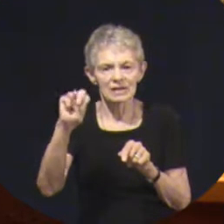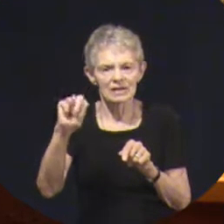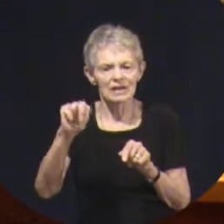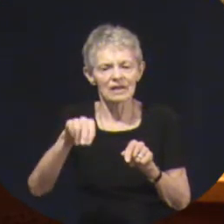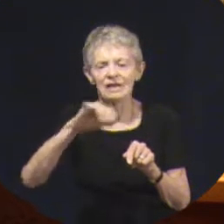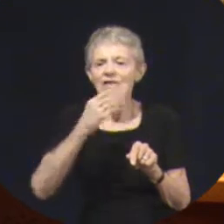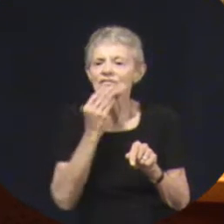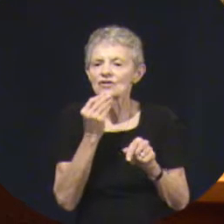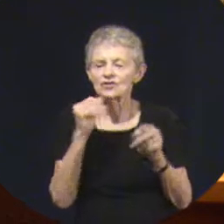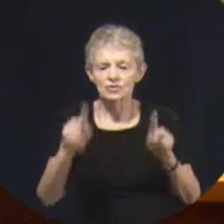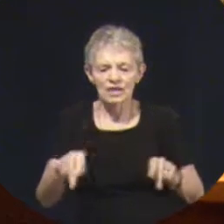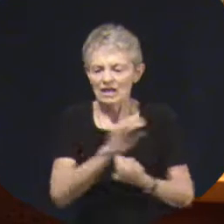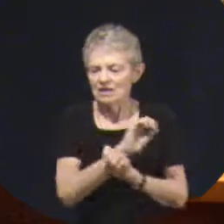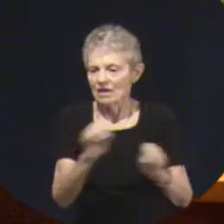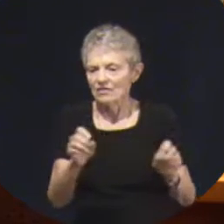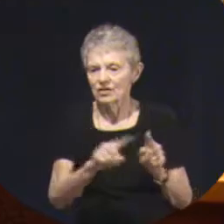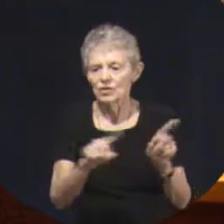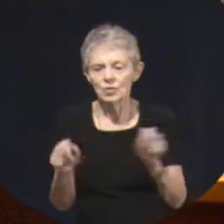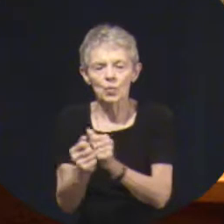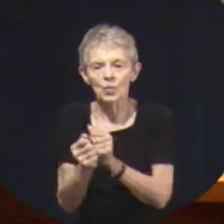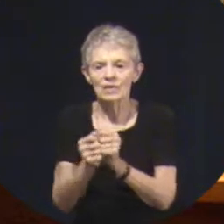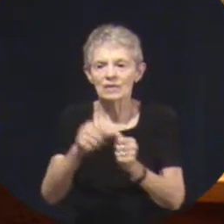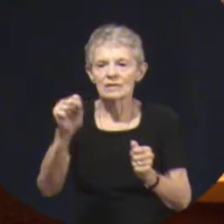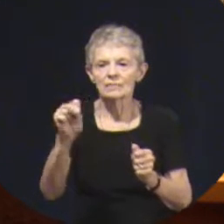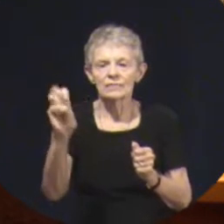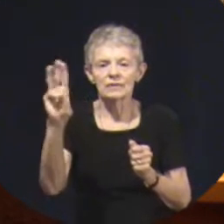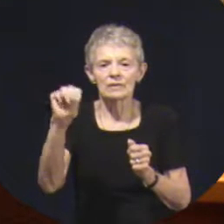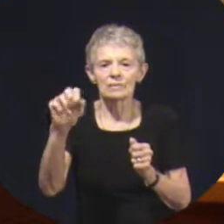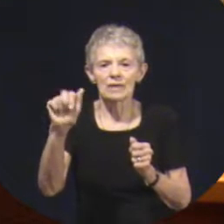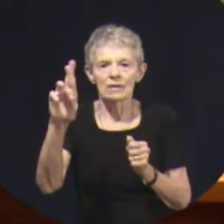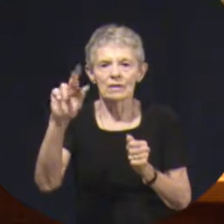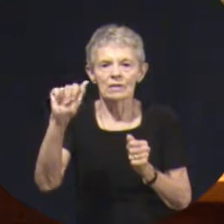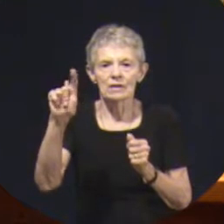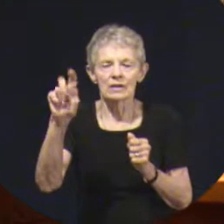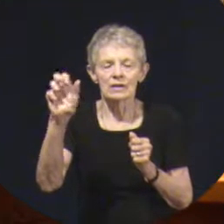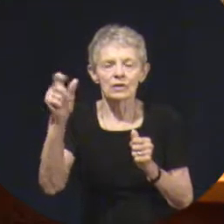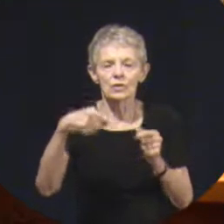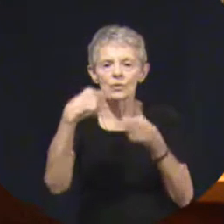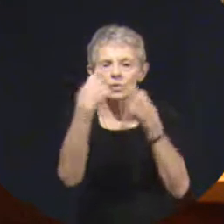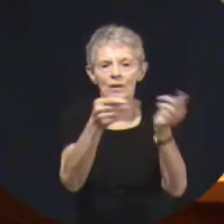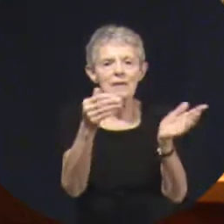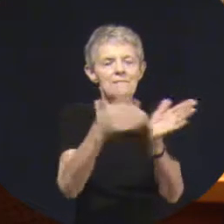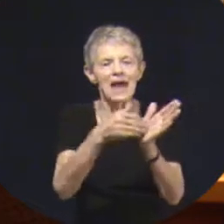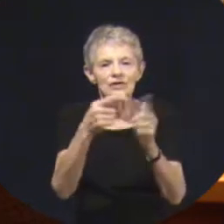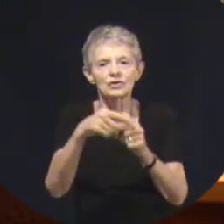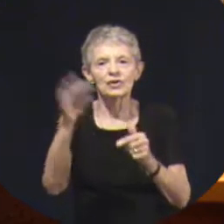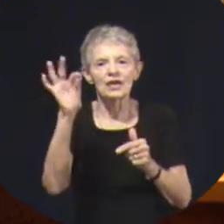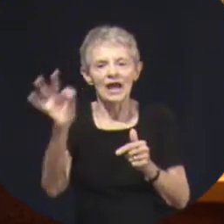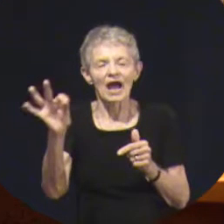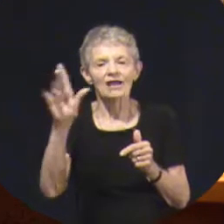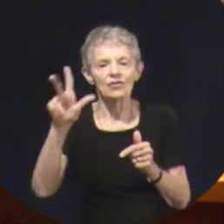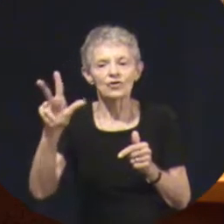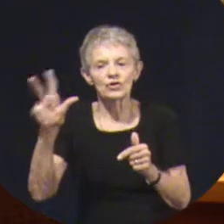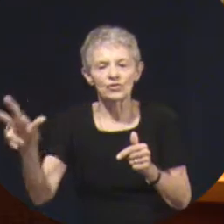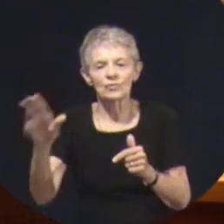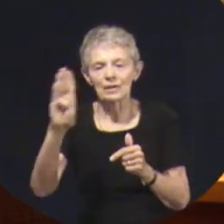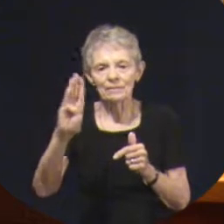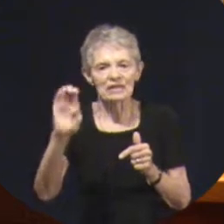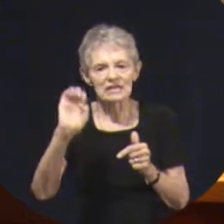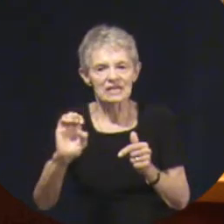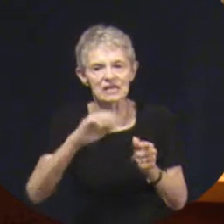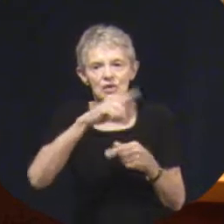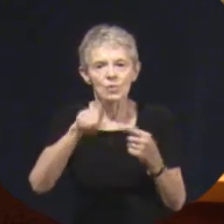with Samaritans. Dating back to 933 BC, when the kingdom of Israel split into the two